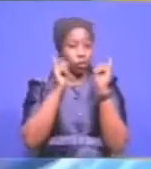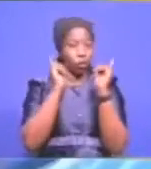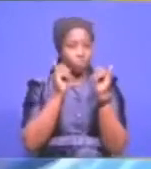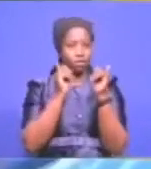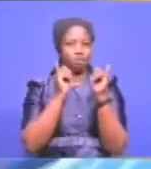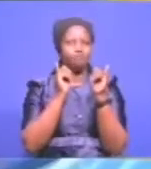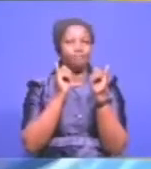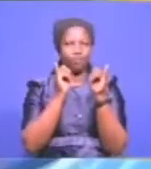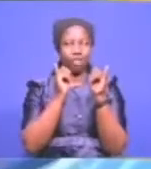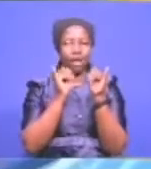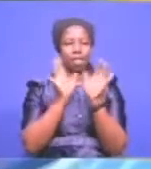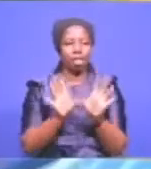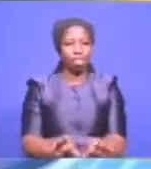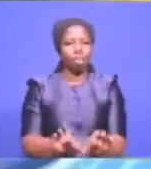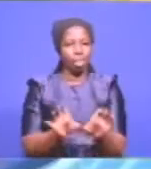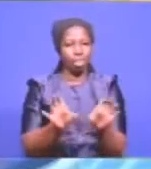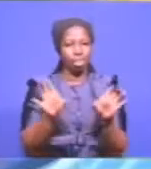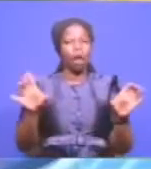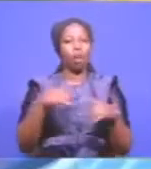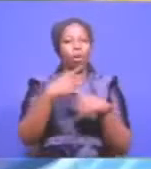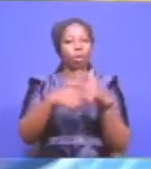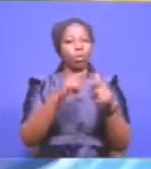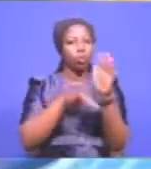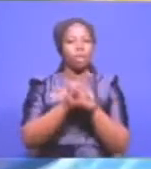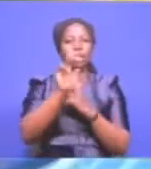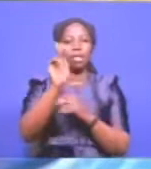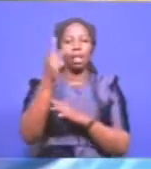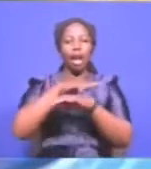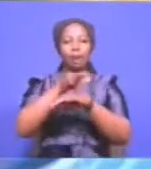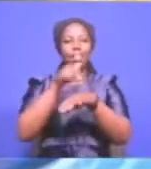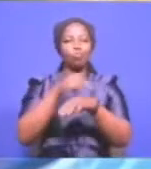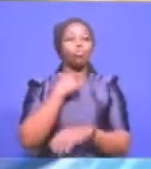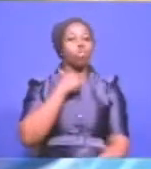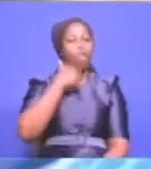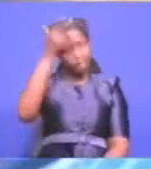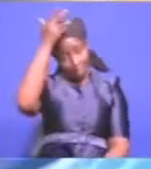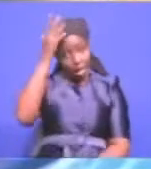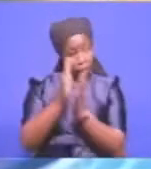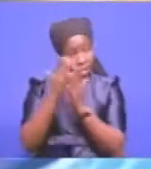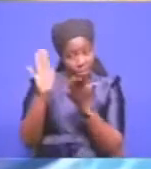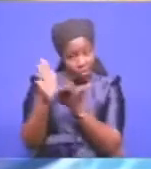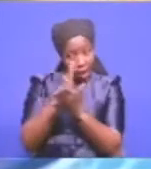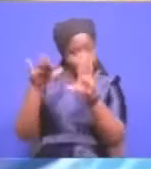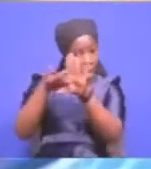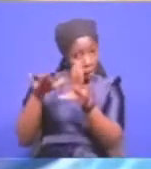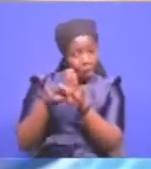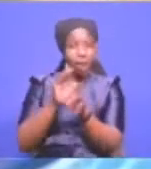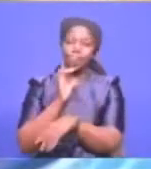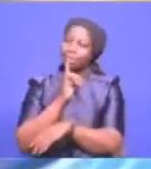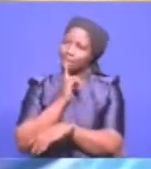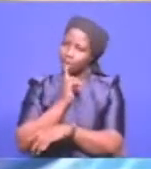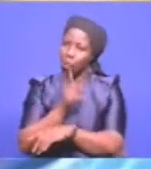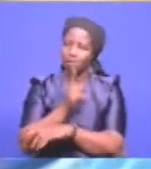Division has continued to rock the Kenya National Union of Nurses, with a section of union members now threatening to sign a